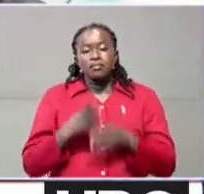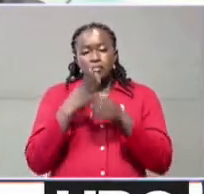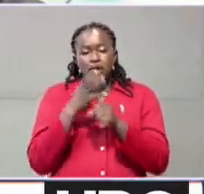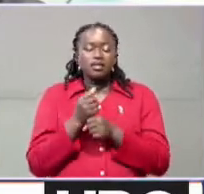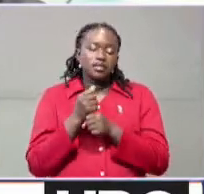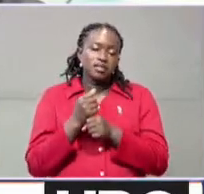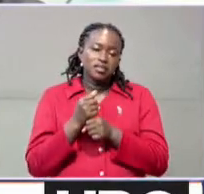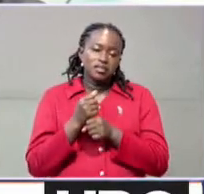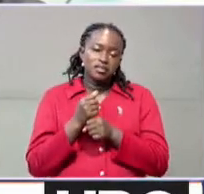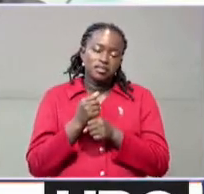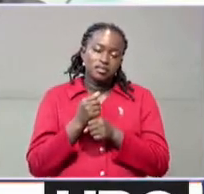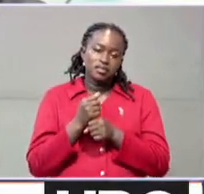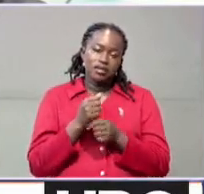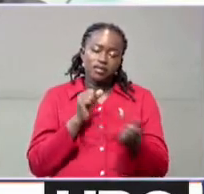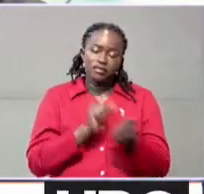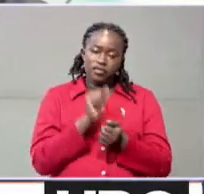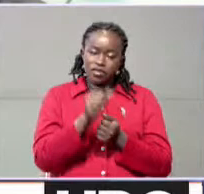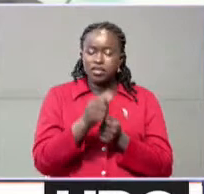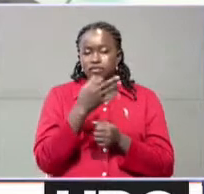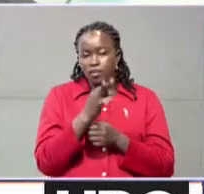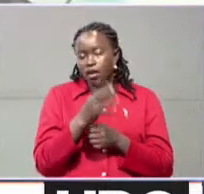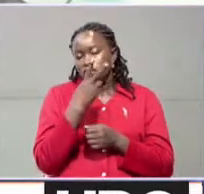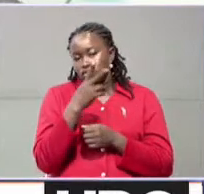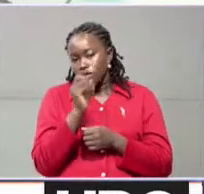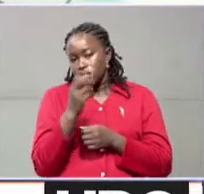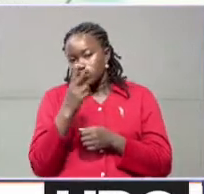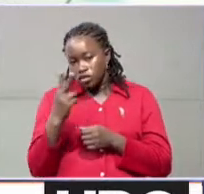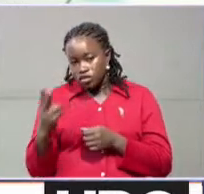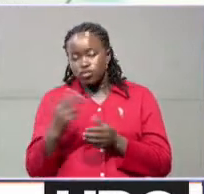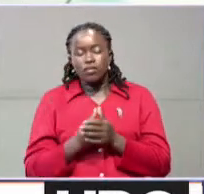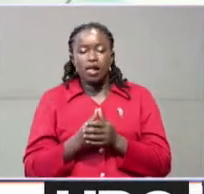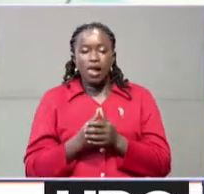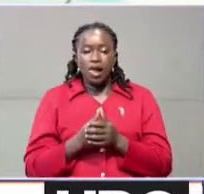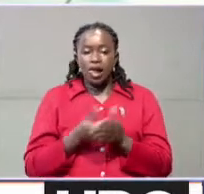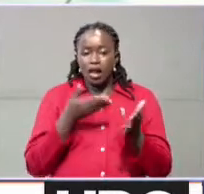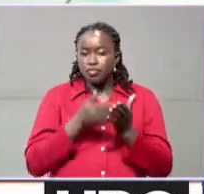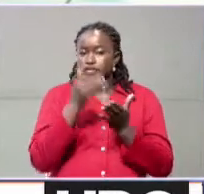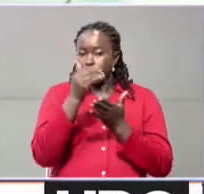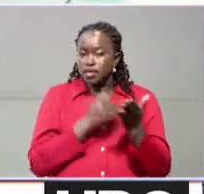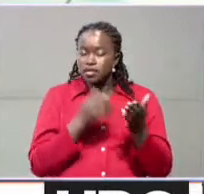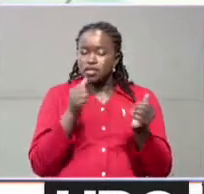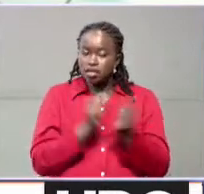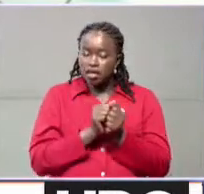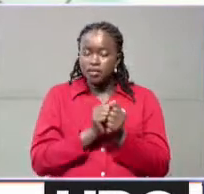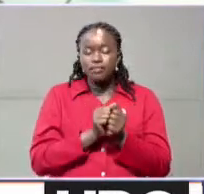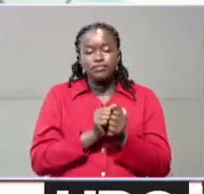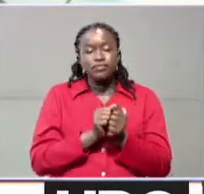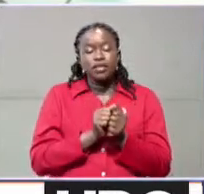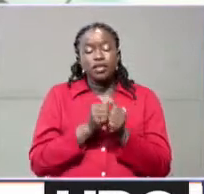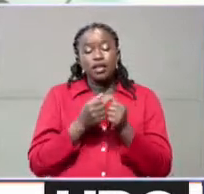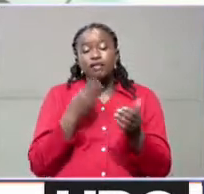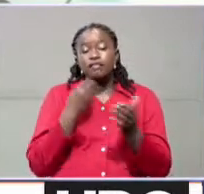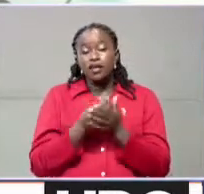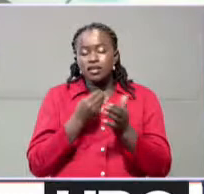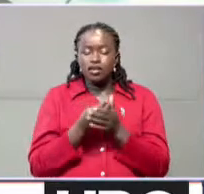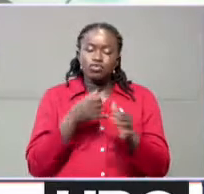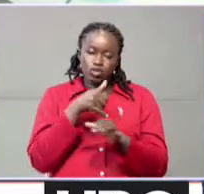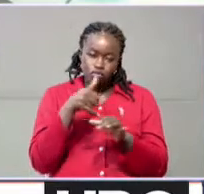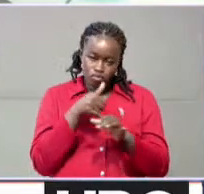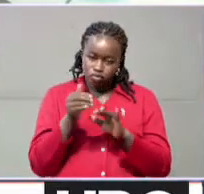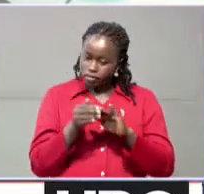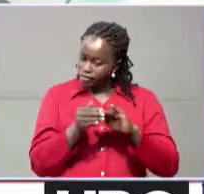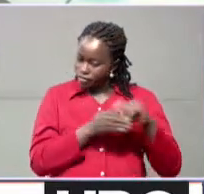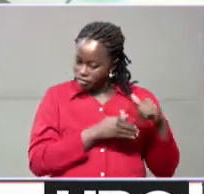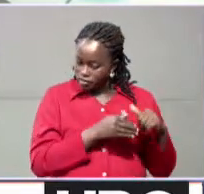15 15 february 2022 stated on page 10 apart from the financial inclusion